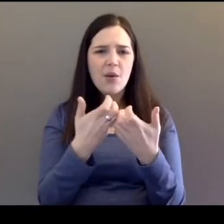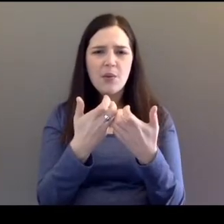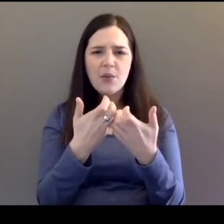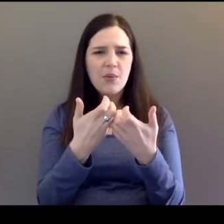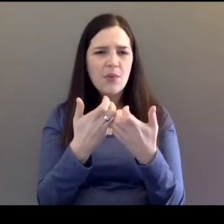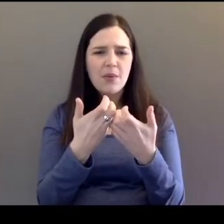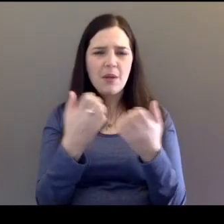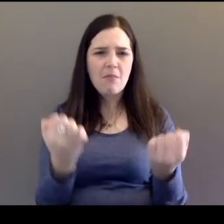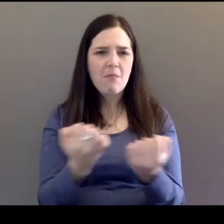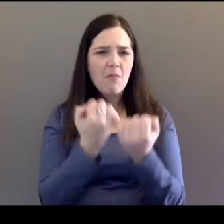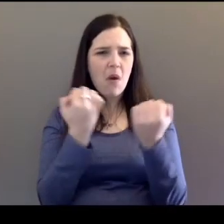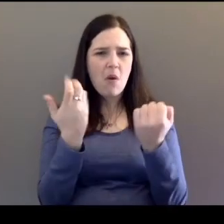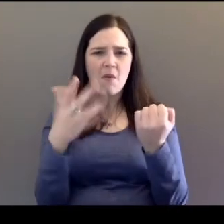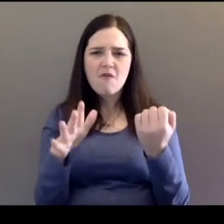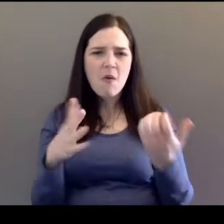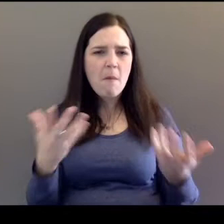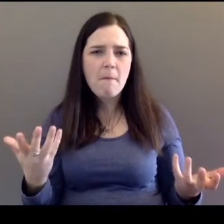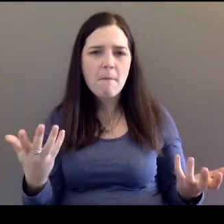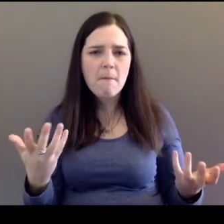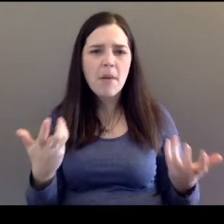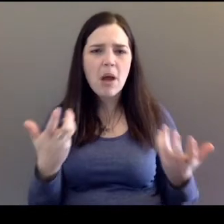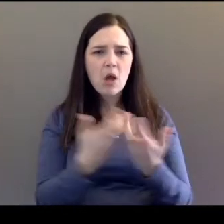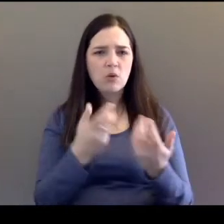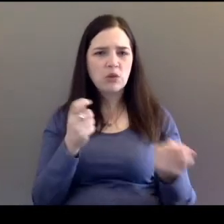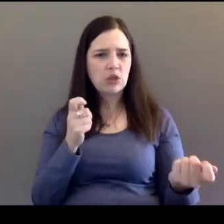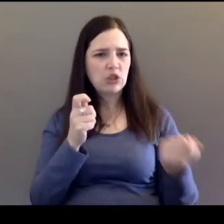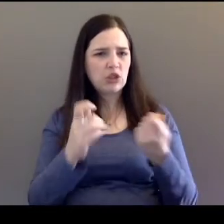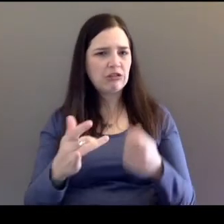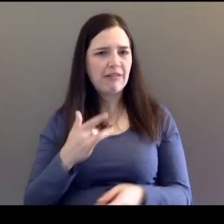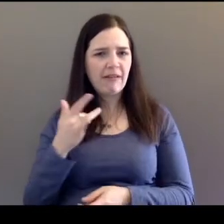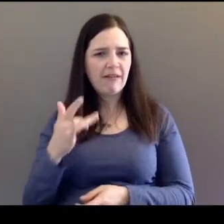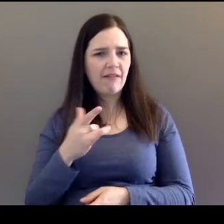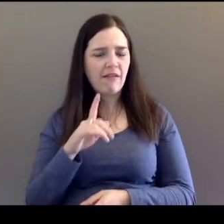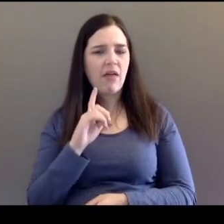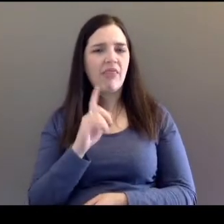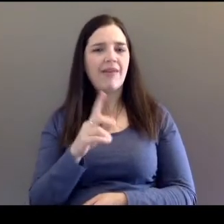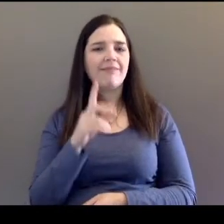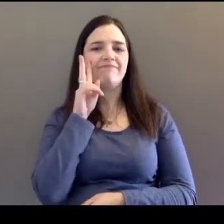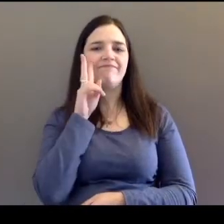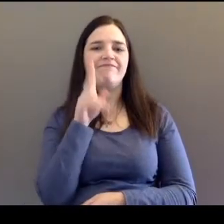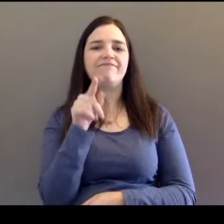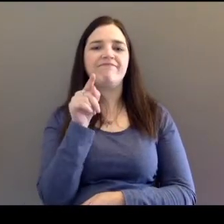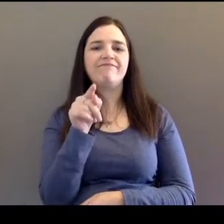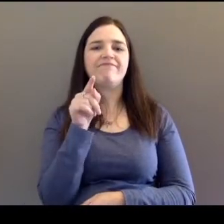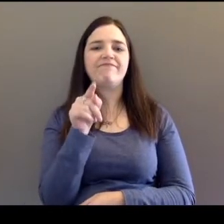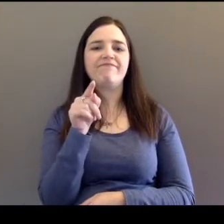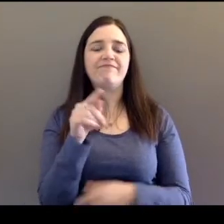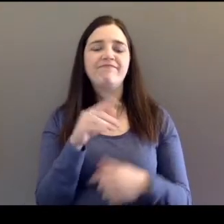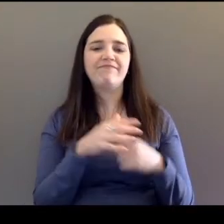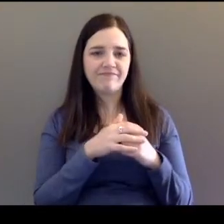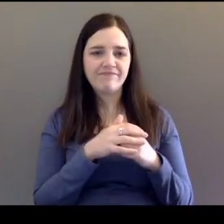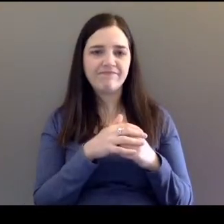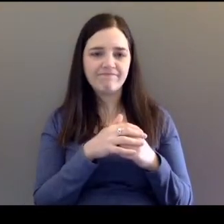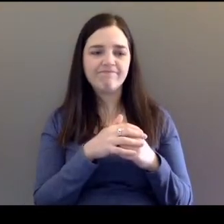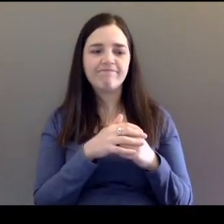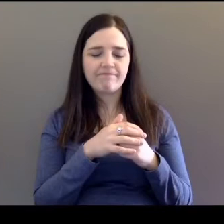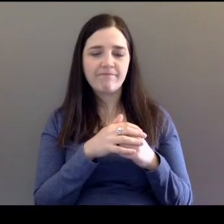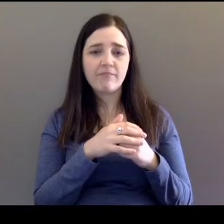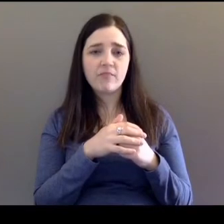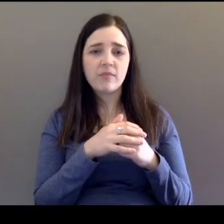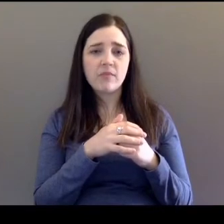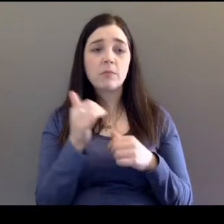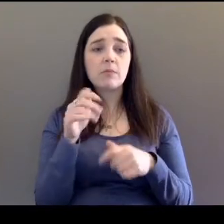have this power? How did he change lives in this way? And then they saw it. You see, followers of